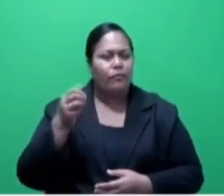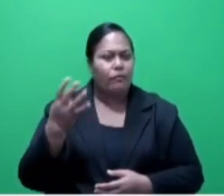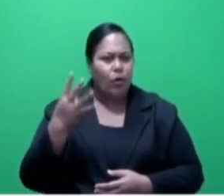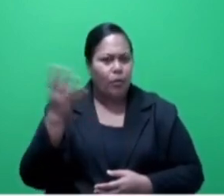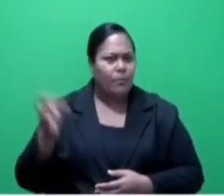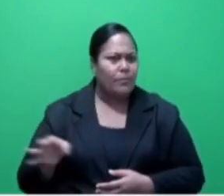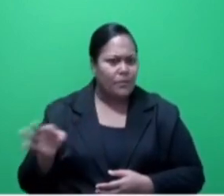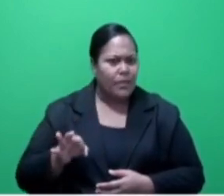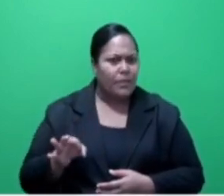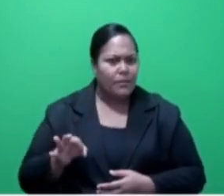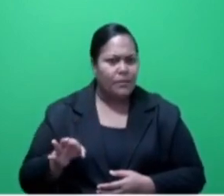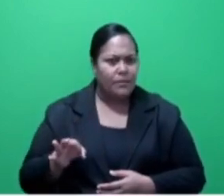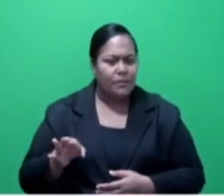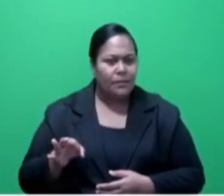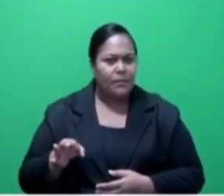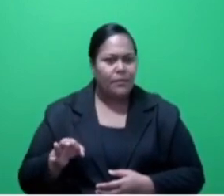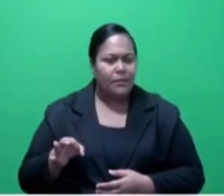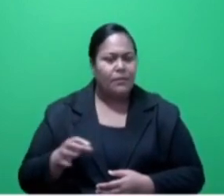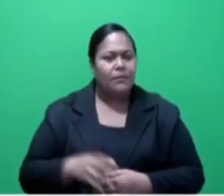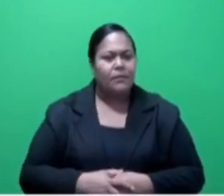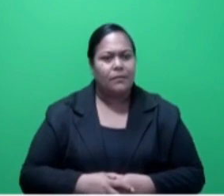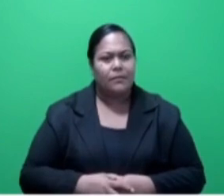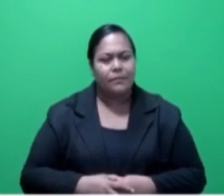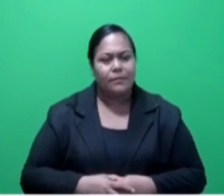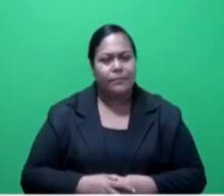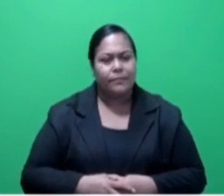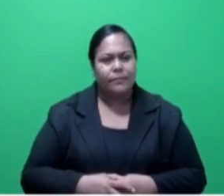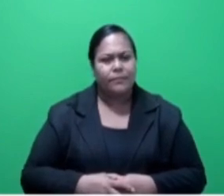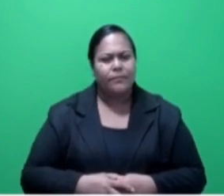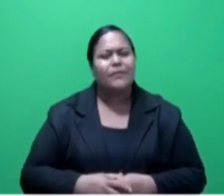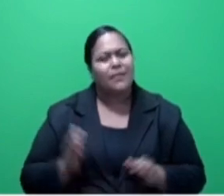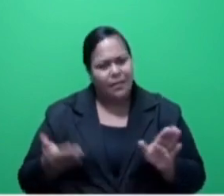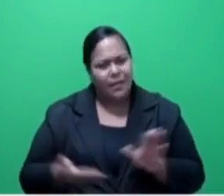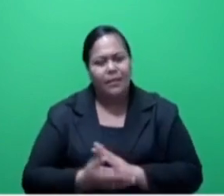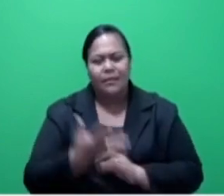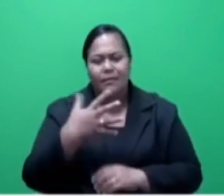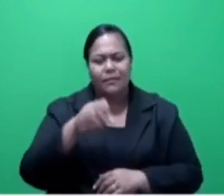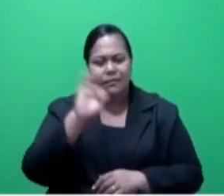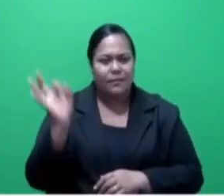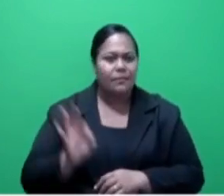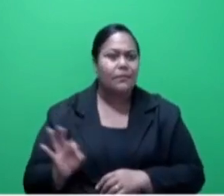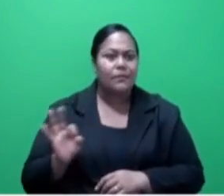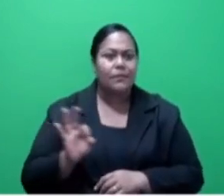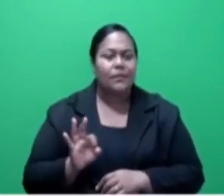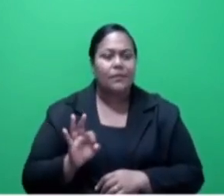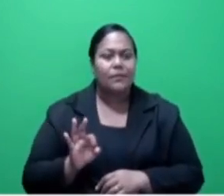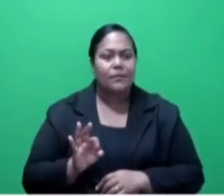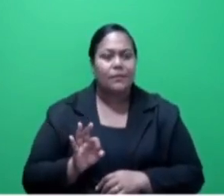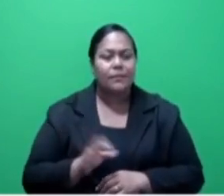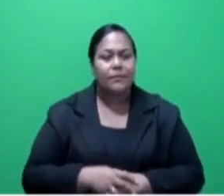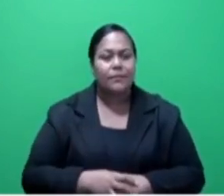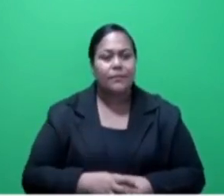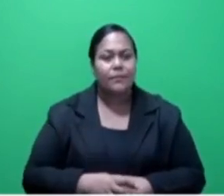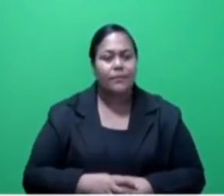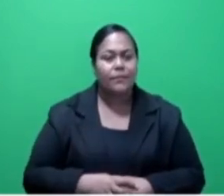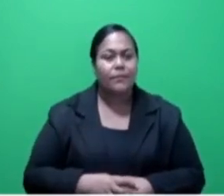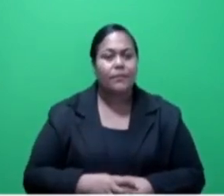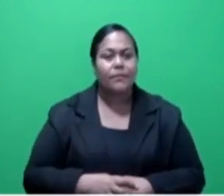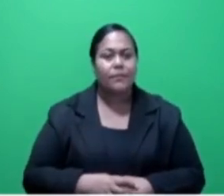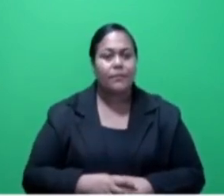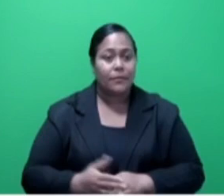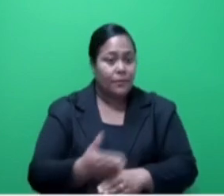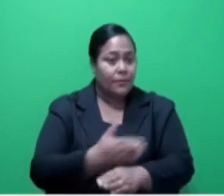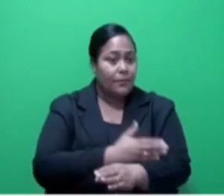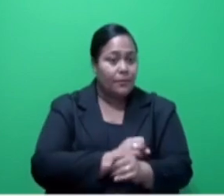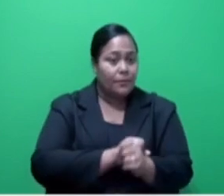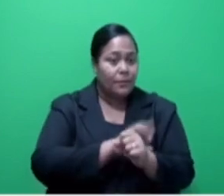Still below 50%. Still below 50%. Mr. Speaker, sir, So pre-COVID,